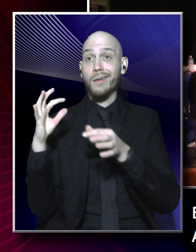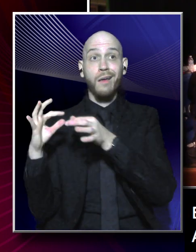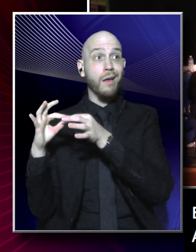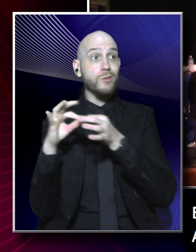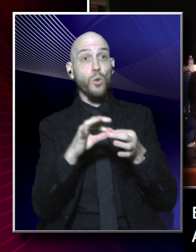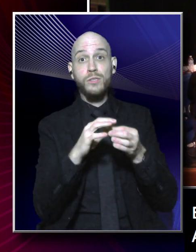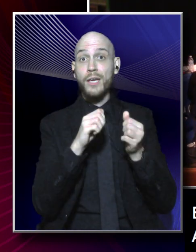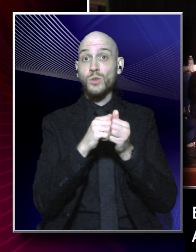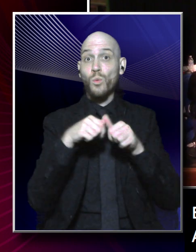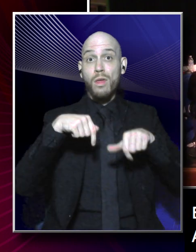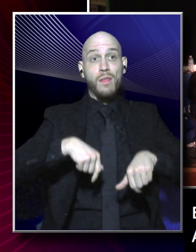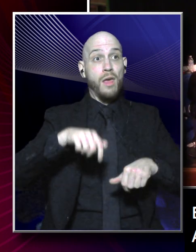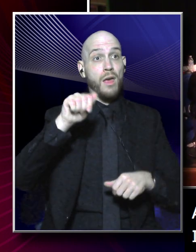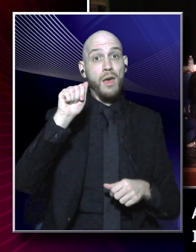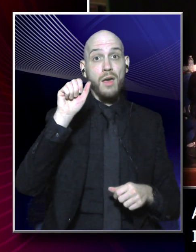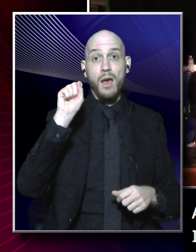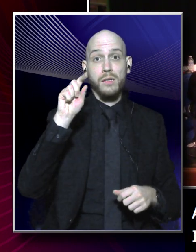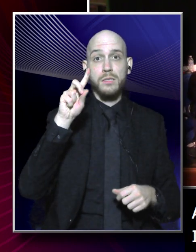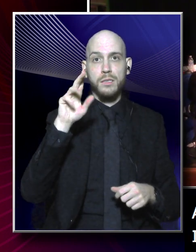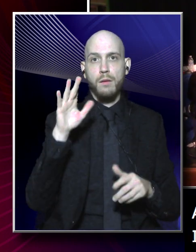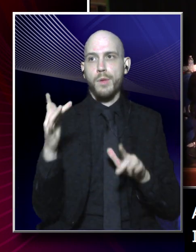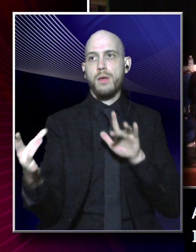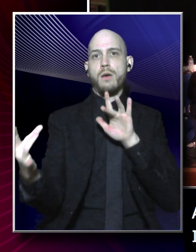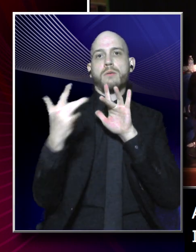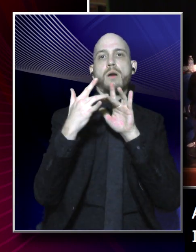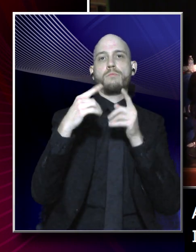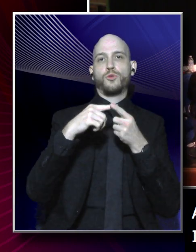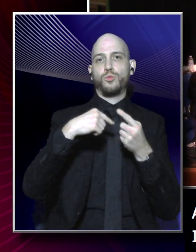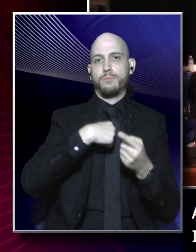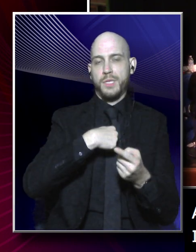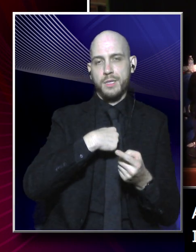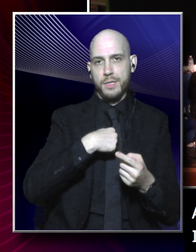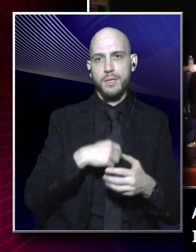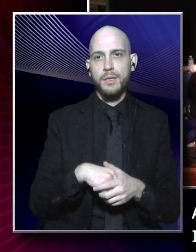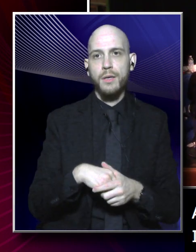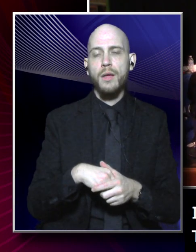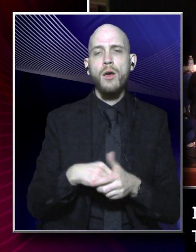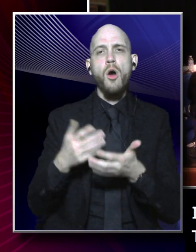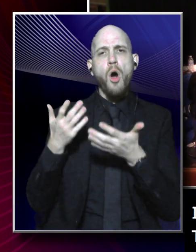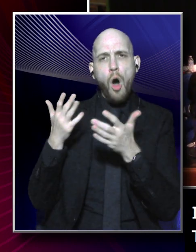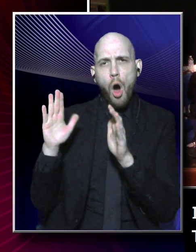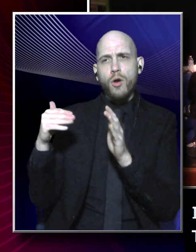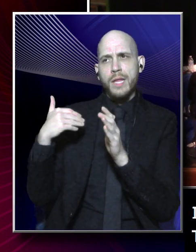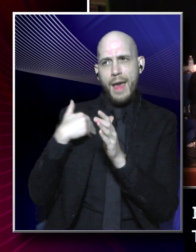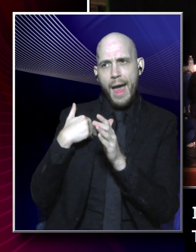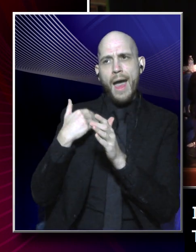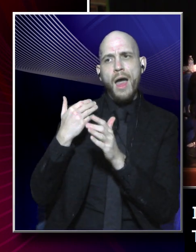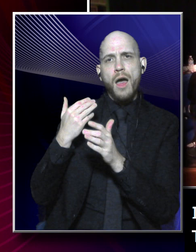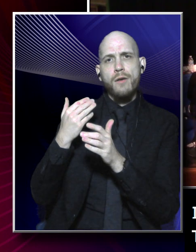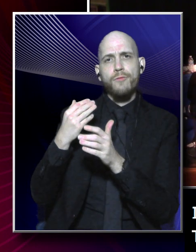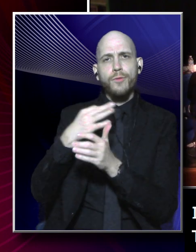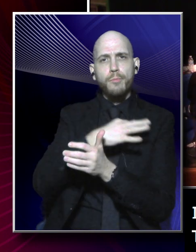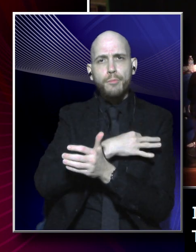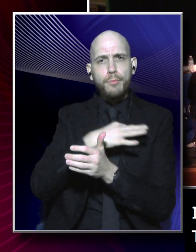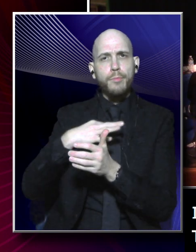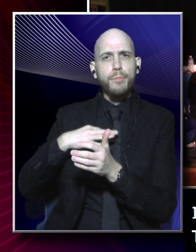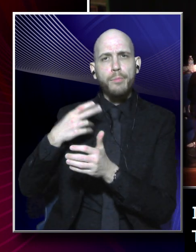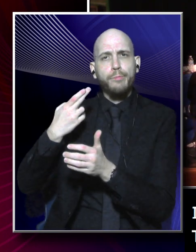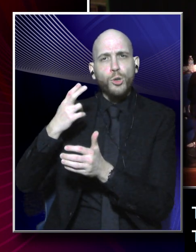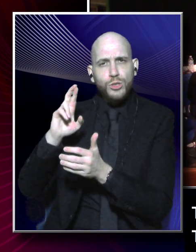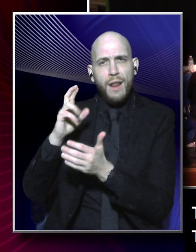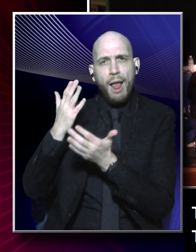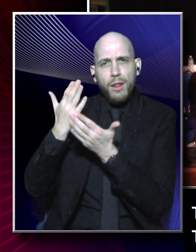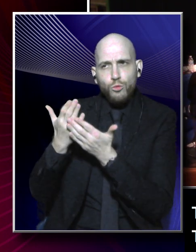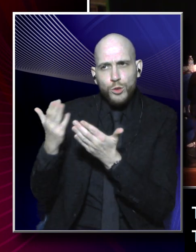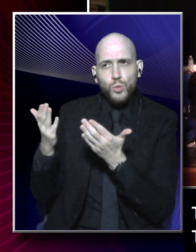not going to subvert any of the personnel process that is in existence. I'm an additional resource for them. And they can also